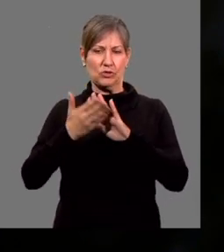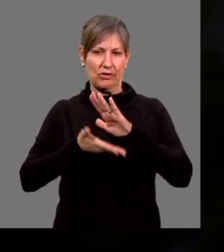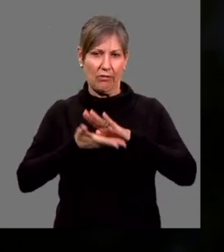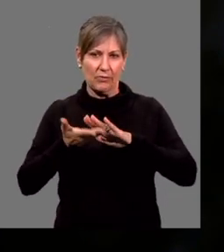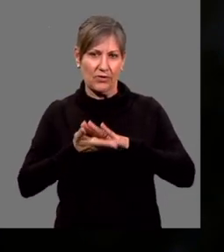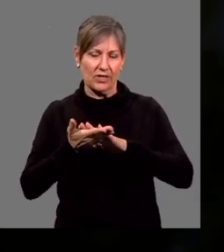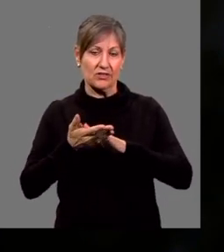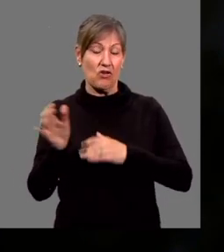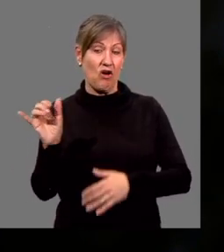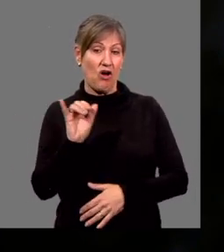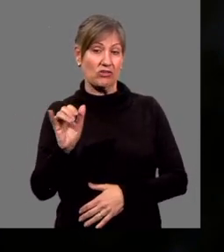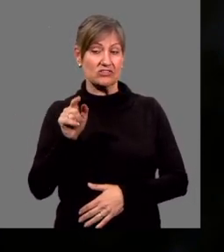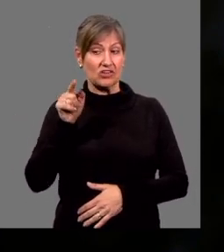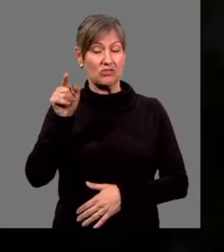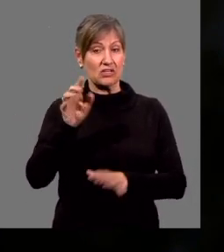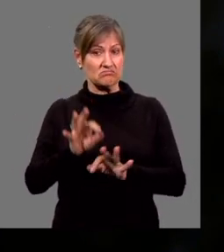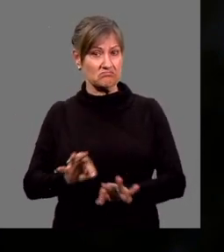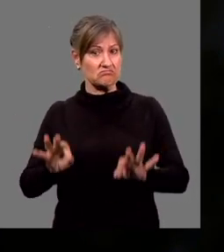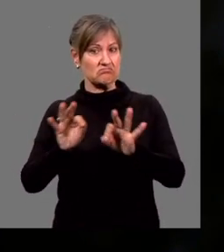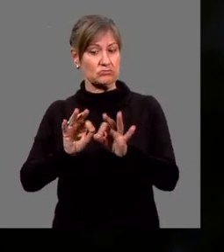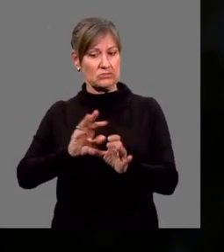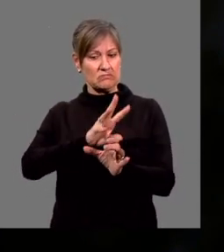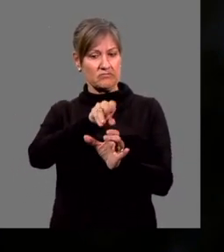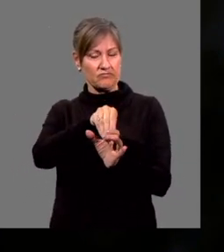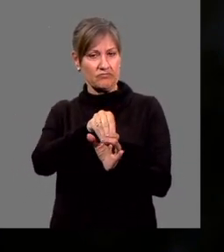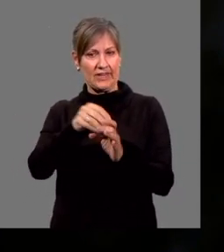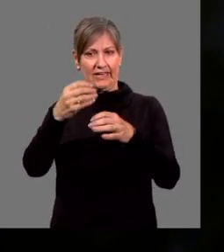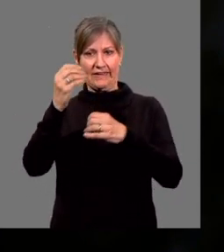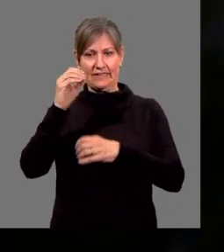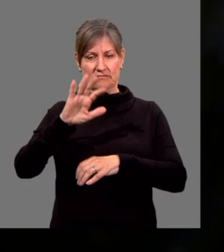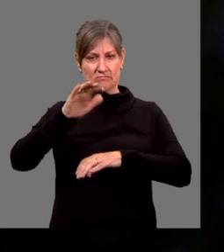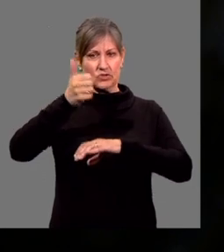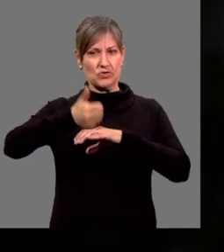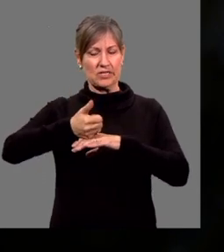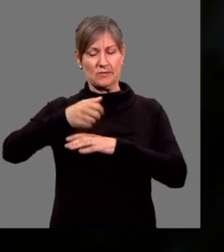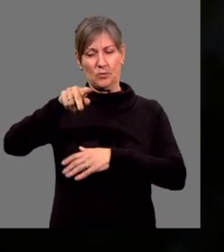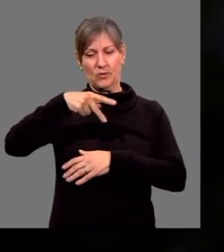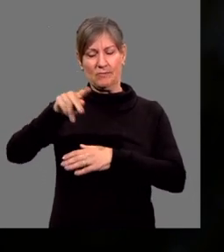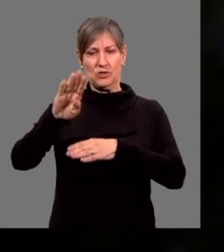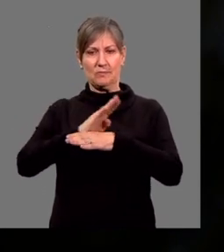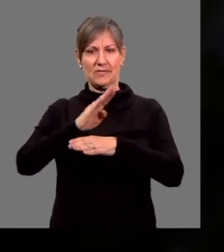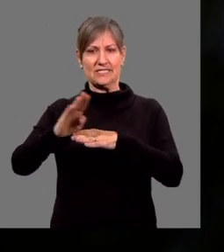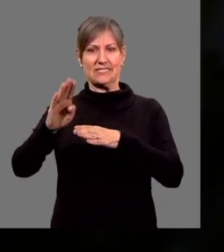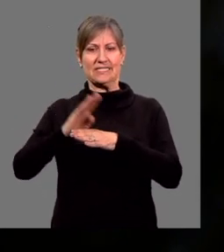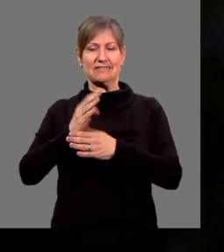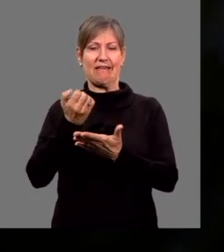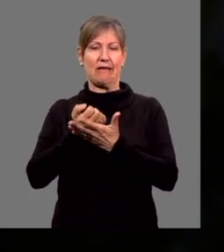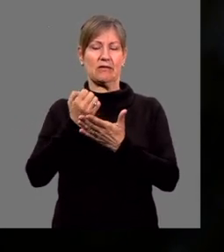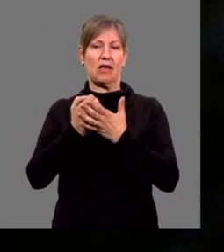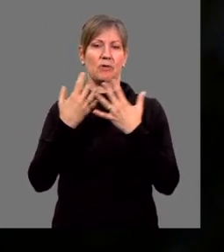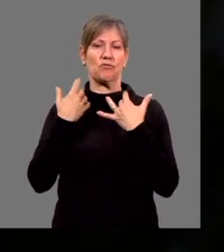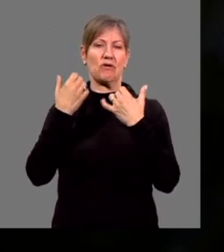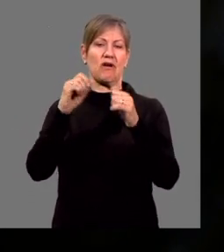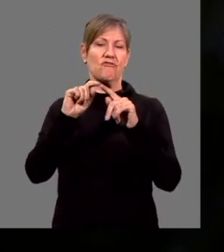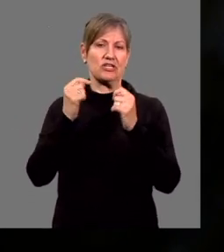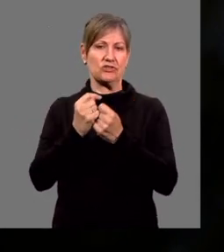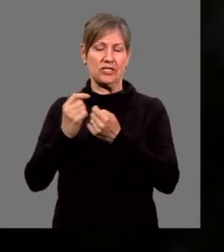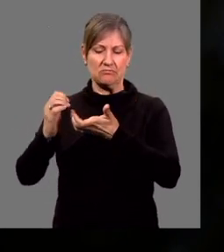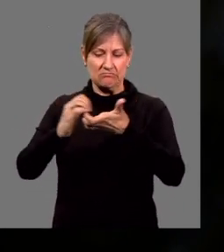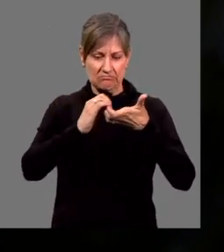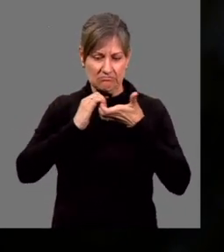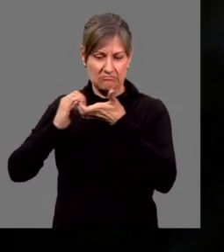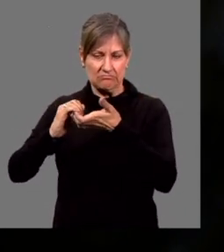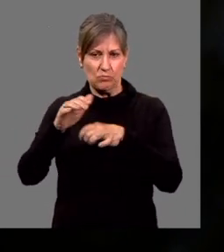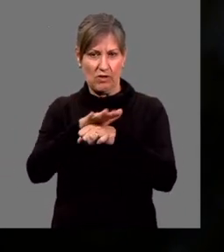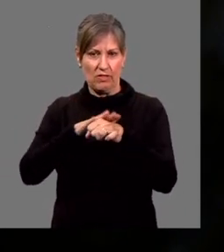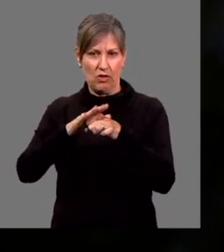In addition, Stephen was instrumental in the creation of the Pueblo Business Economic Recovery Team, a collaboration